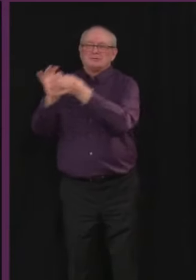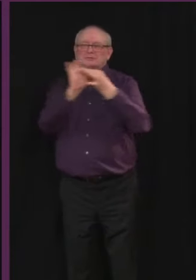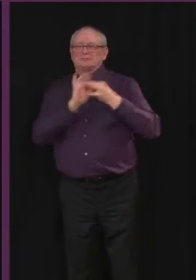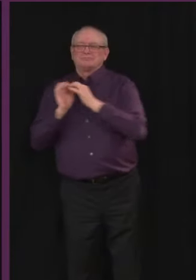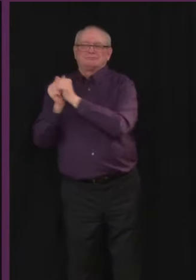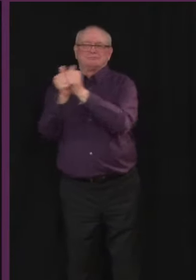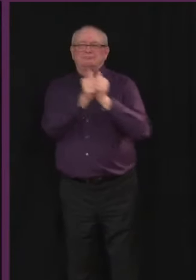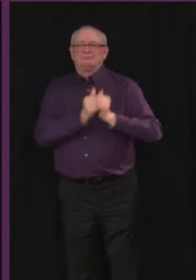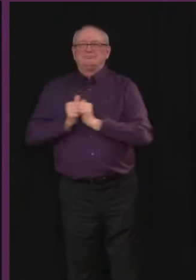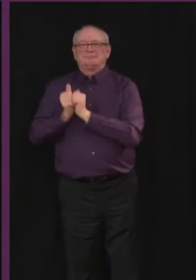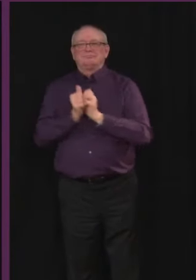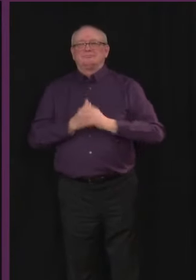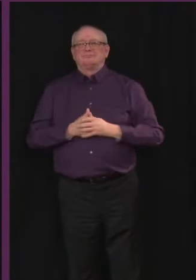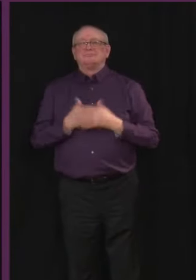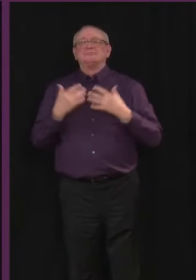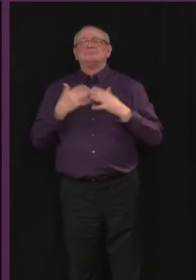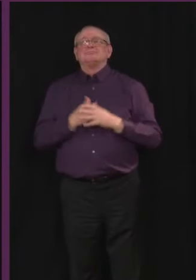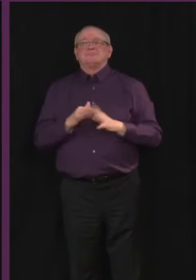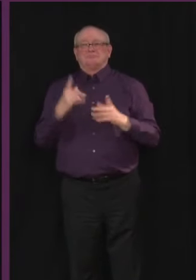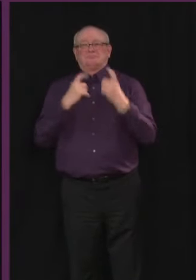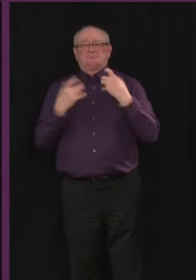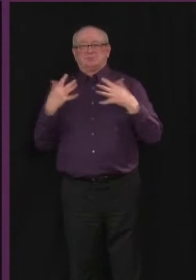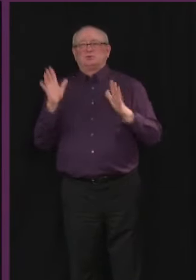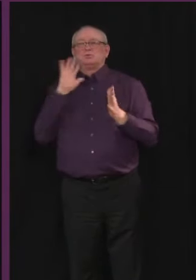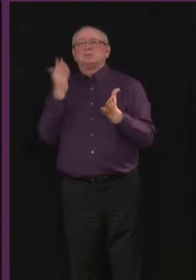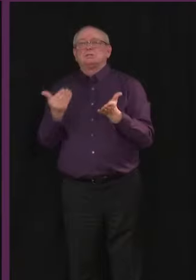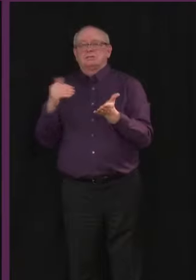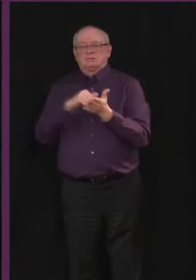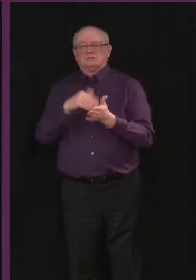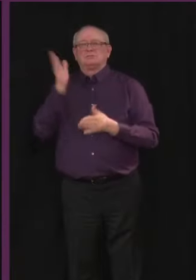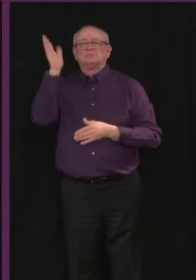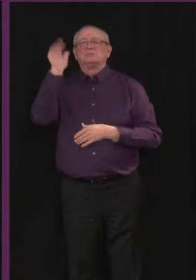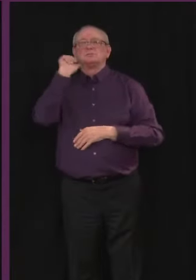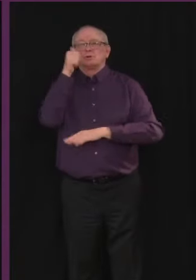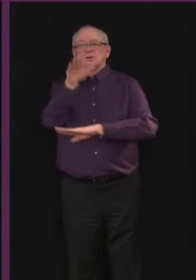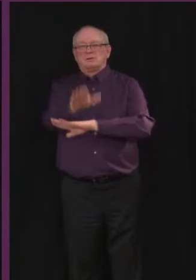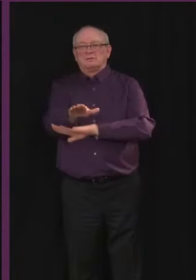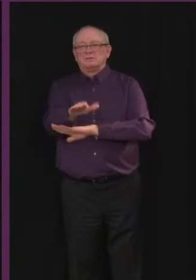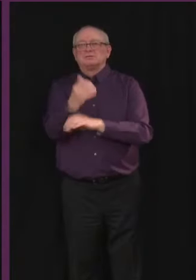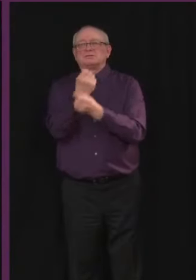availability. Dr. Hinshaw will provide another update tomorrow afternoon. Have a safe night.